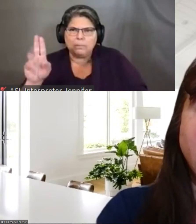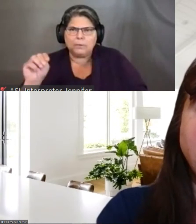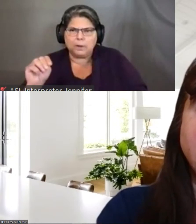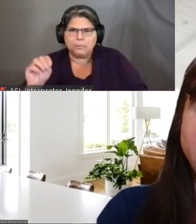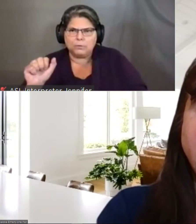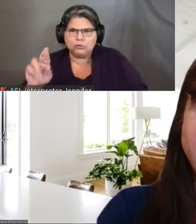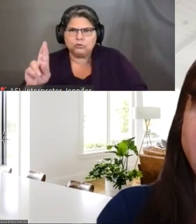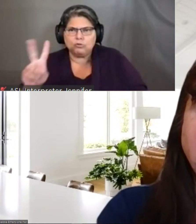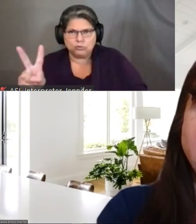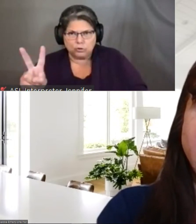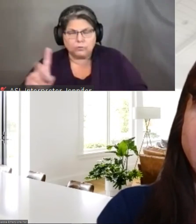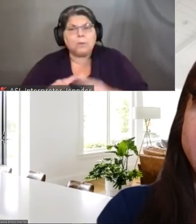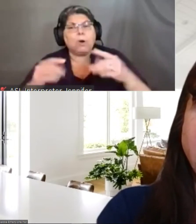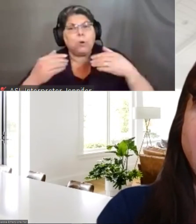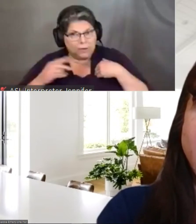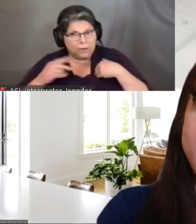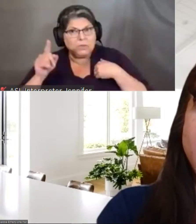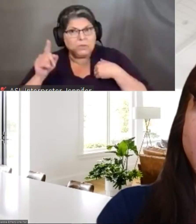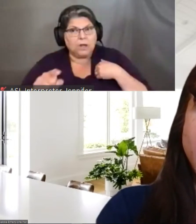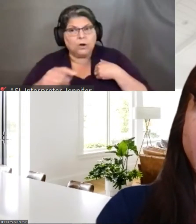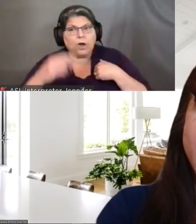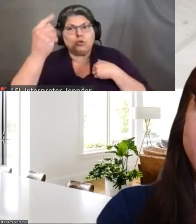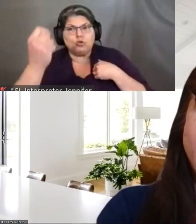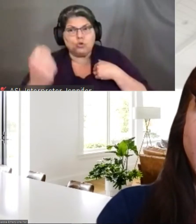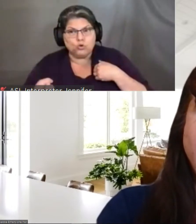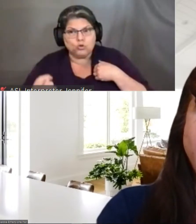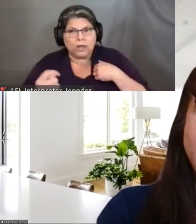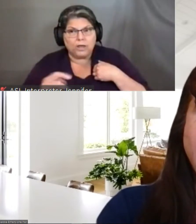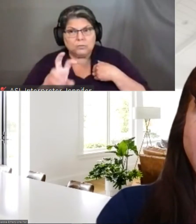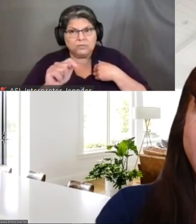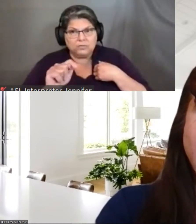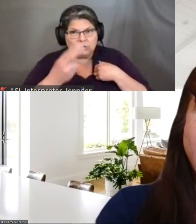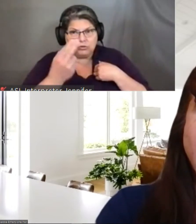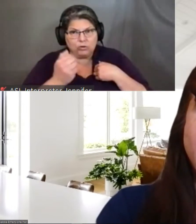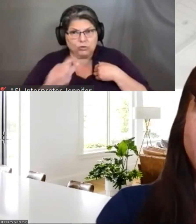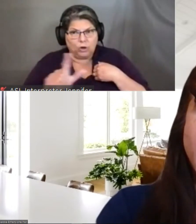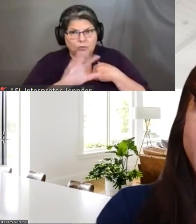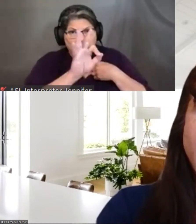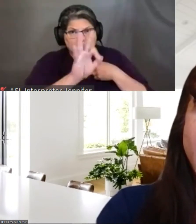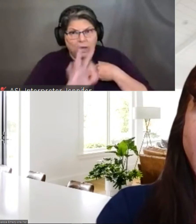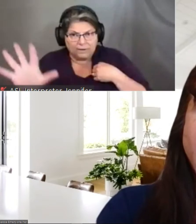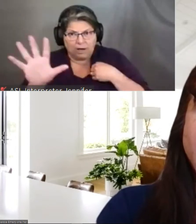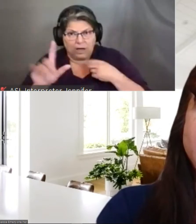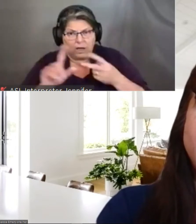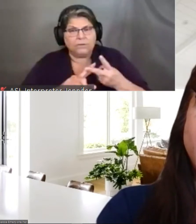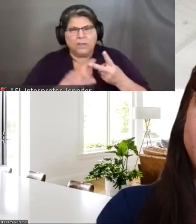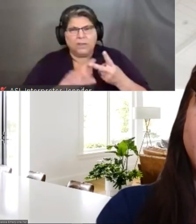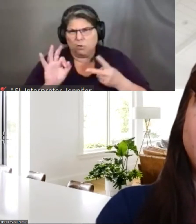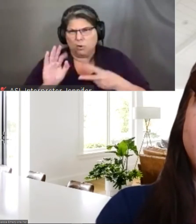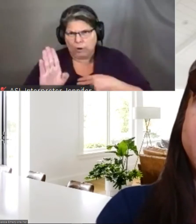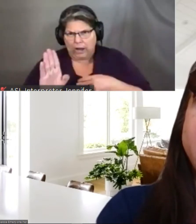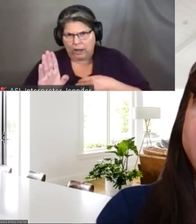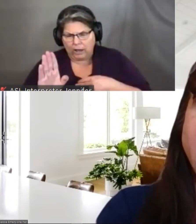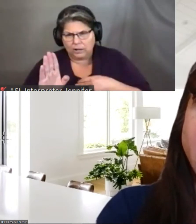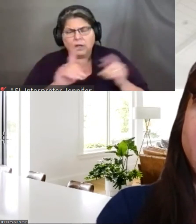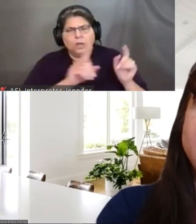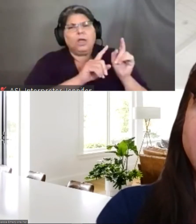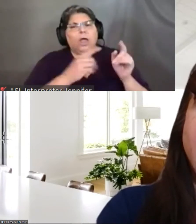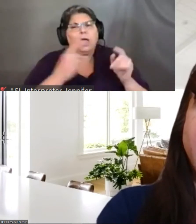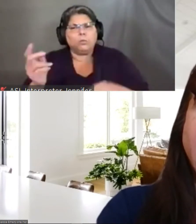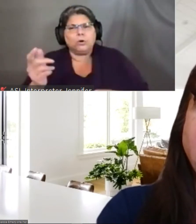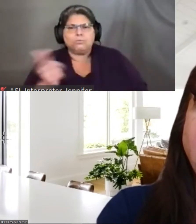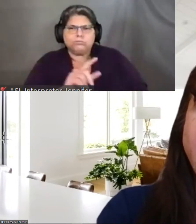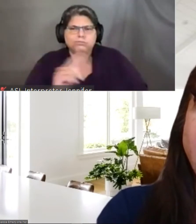on the coast on Tuesdays at the Veterans Hall from 9 to 5. In Fort Bragg, and we are alternating